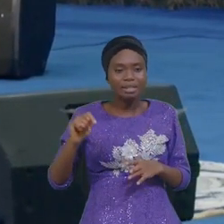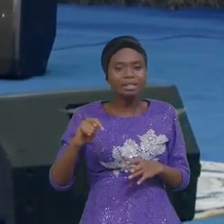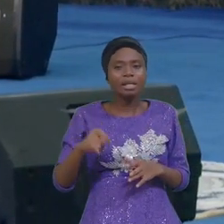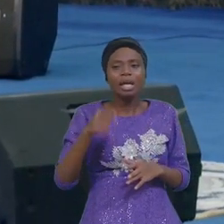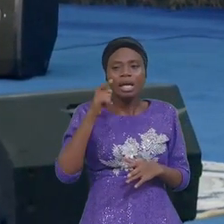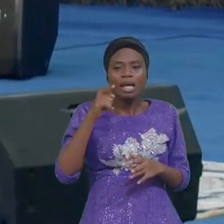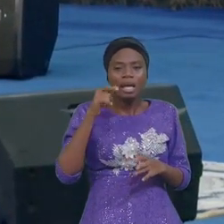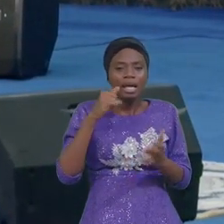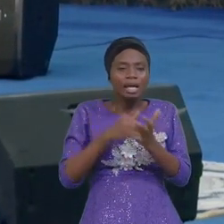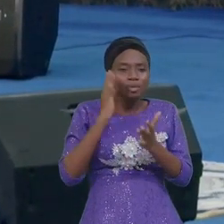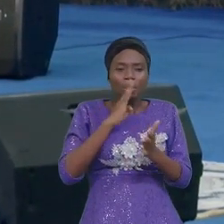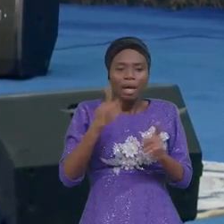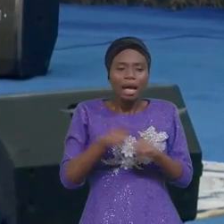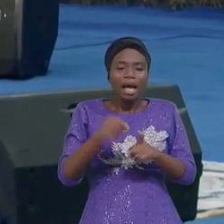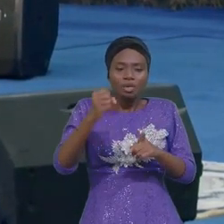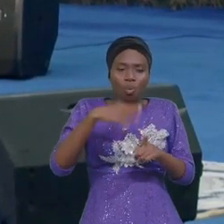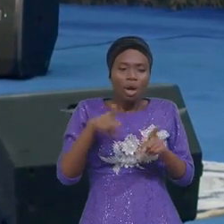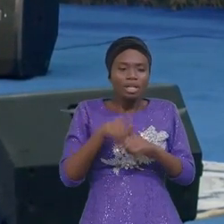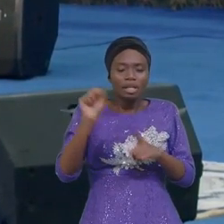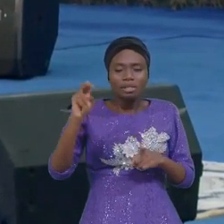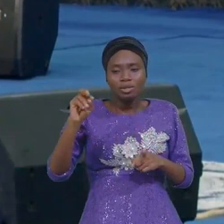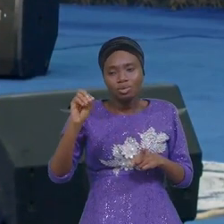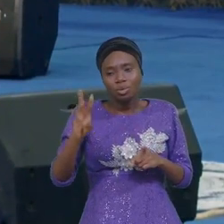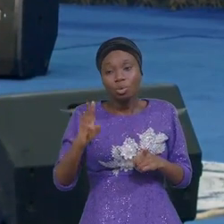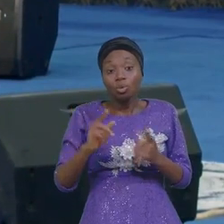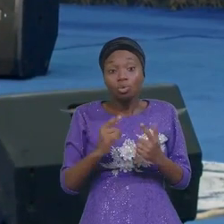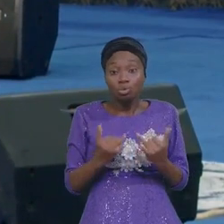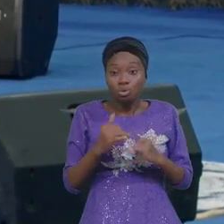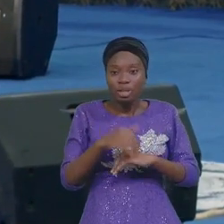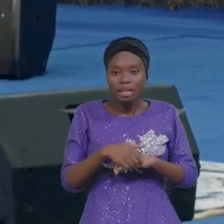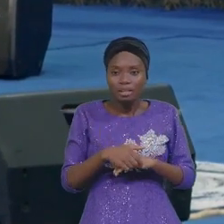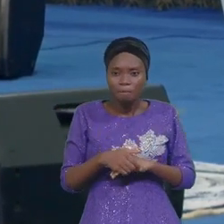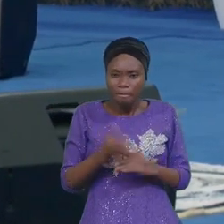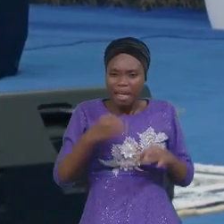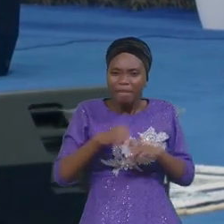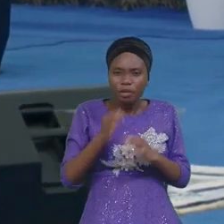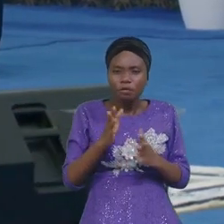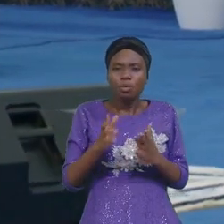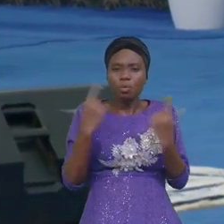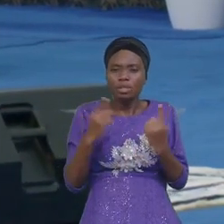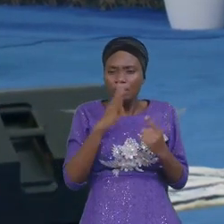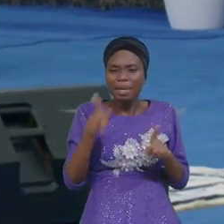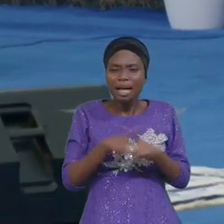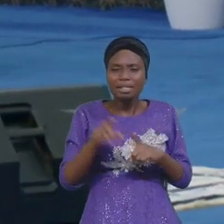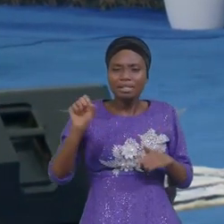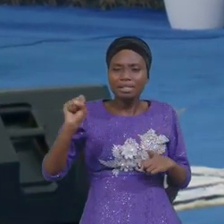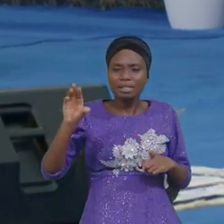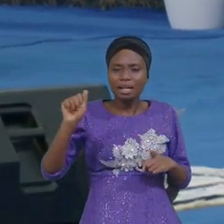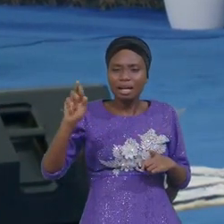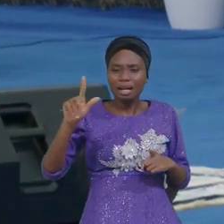as white as snow. Tonight, though your sins be as scarlet,